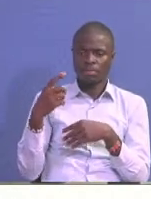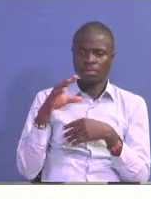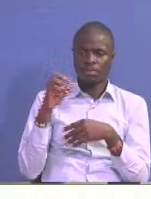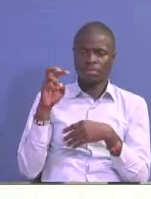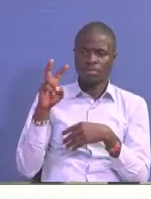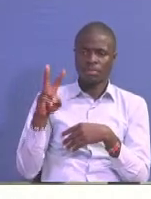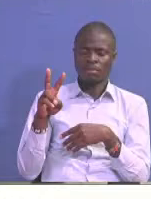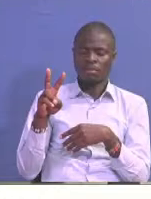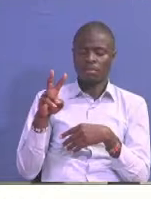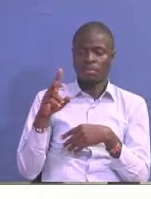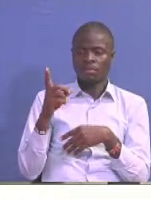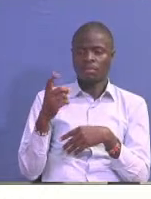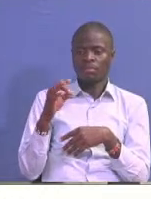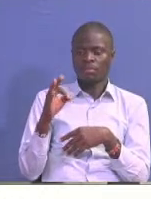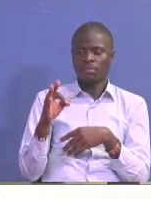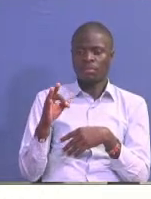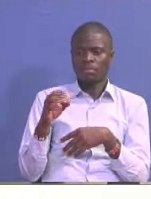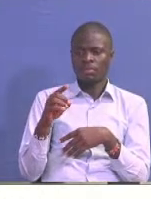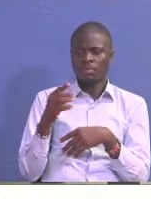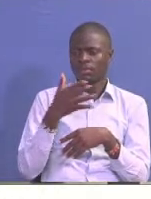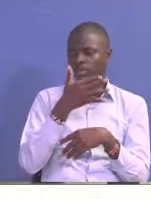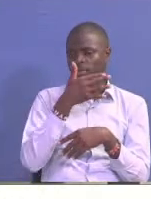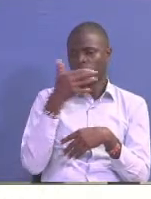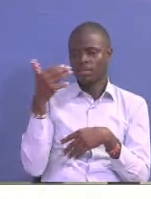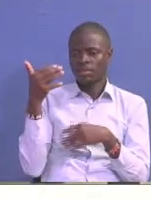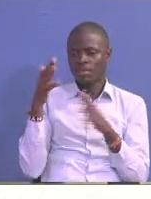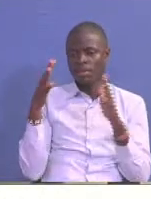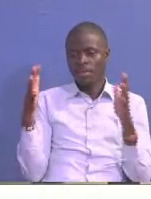And now one of the biggest